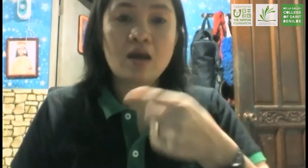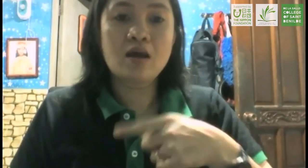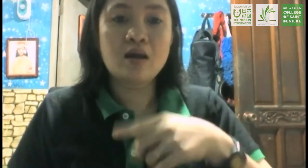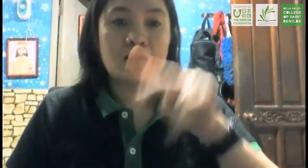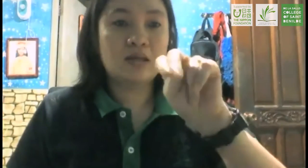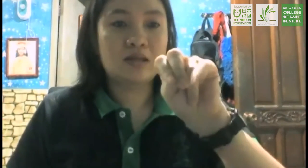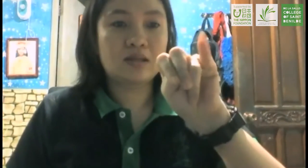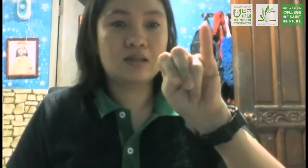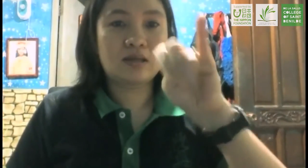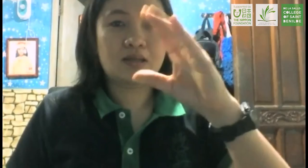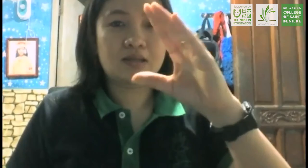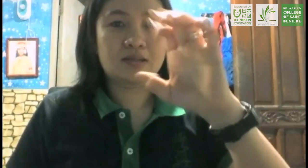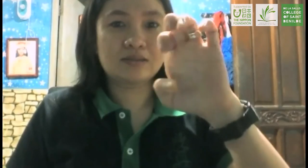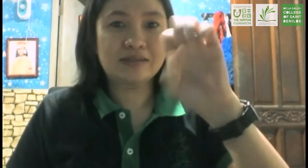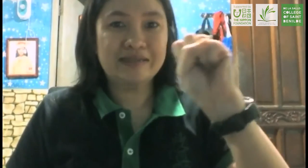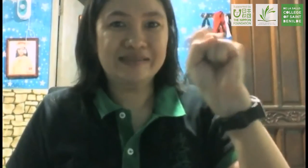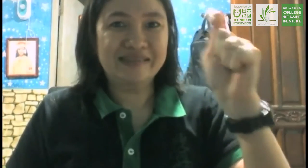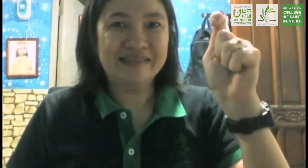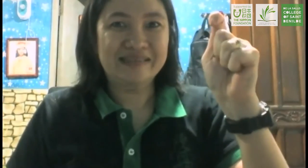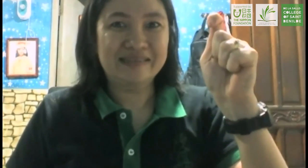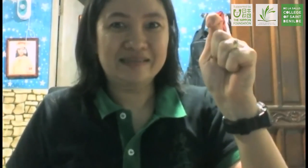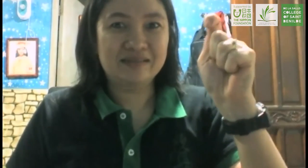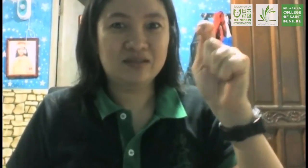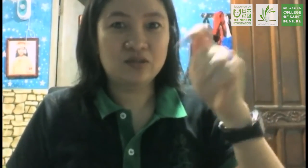I noticed there was one adjective